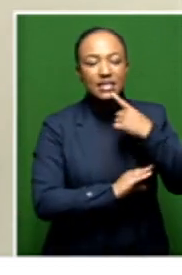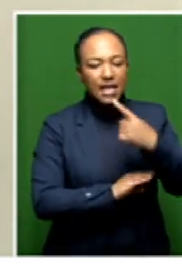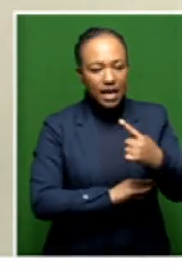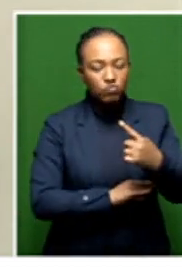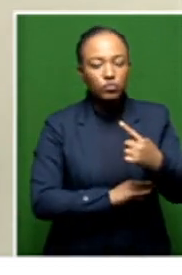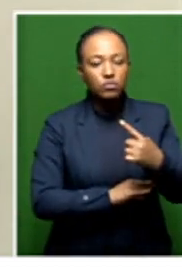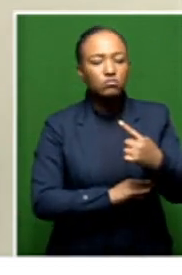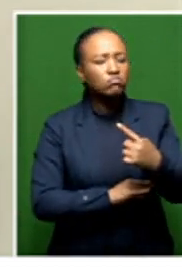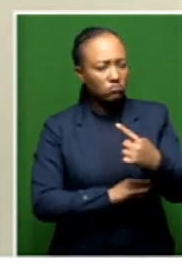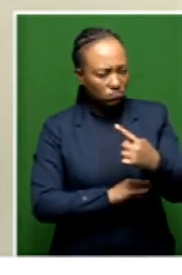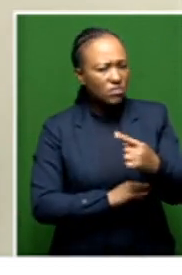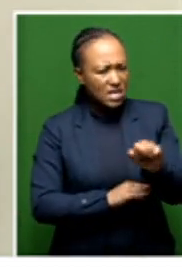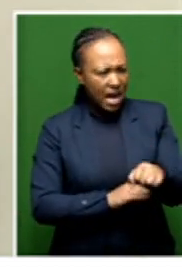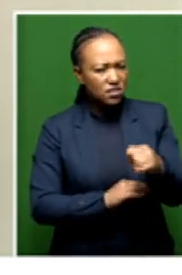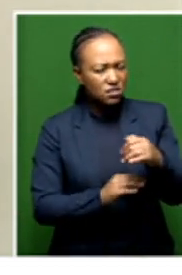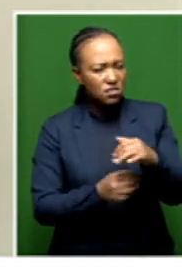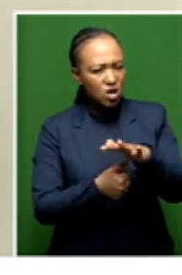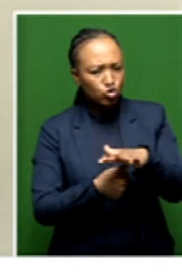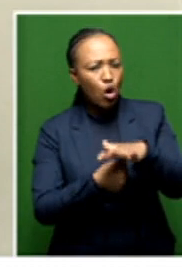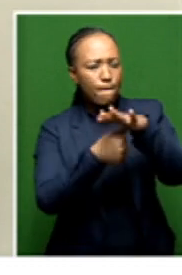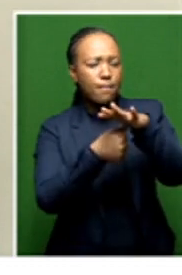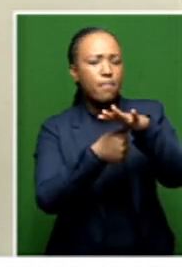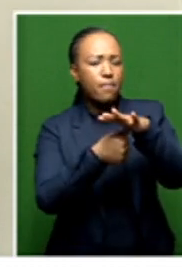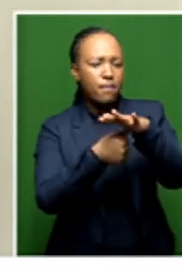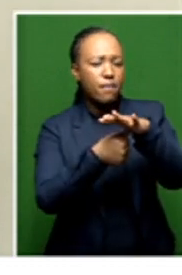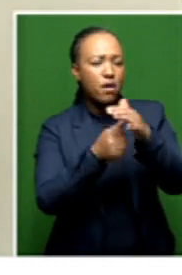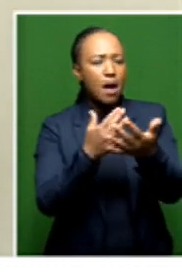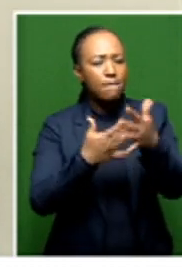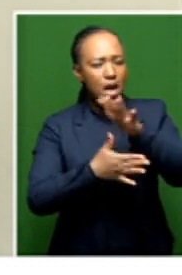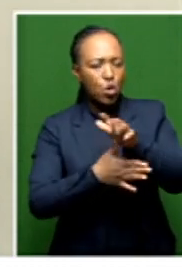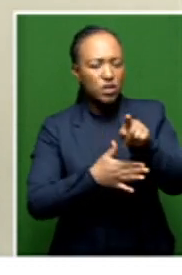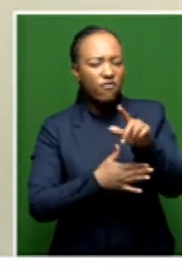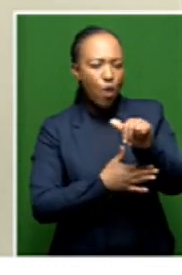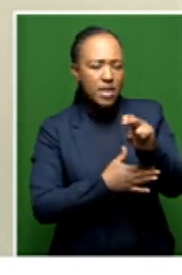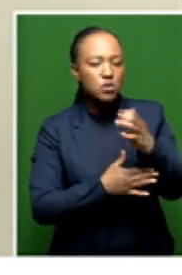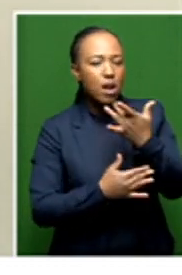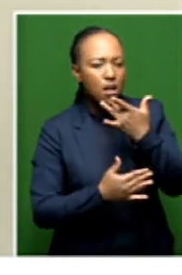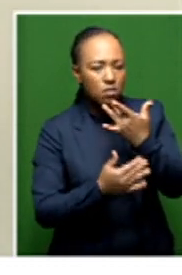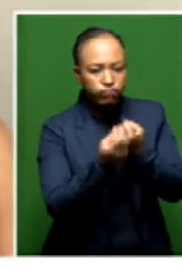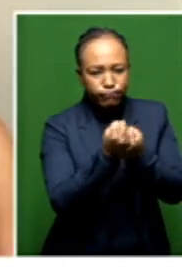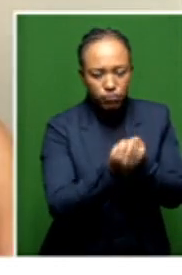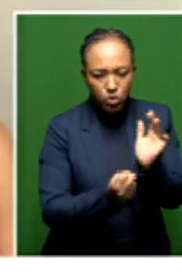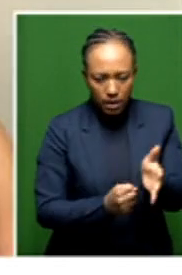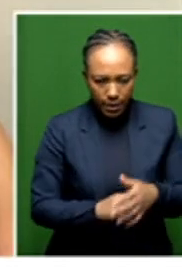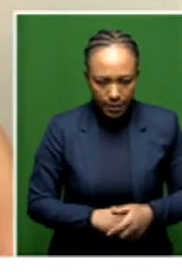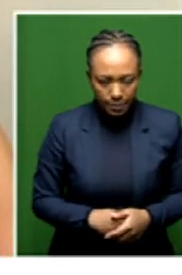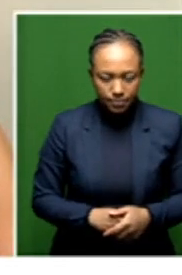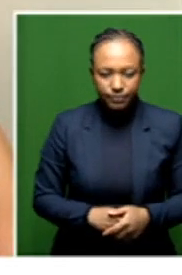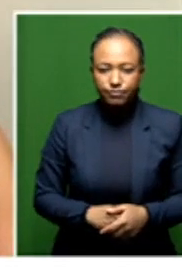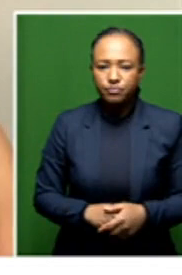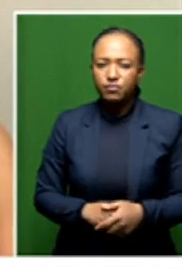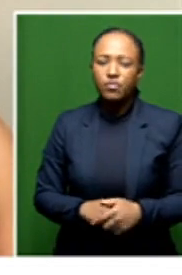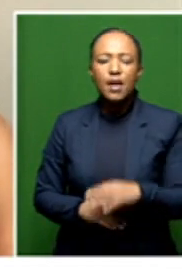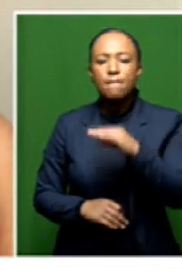is a primary motive force that the ANC is biased towards. But what does that ultimately mean